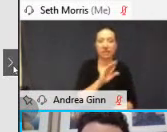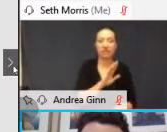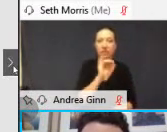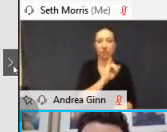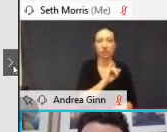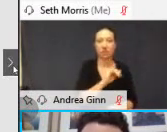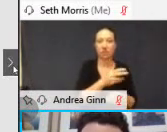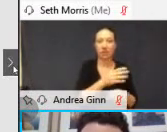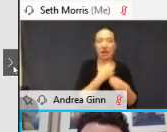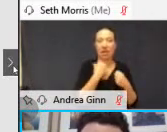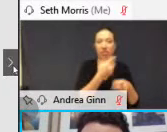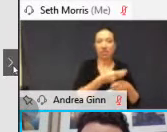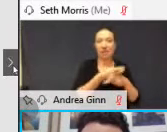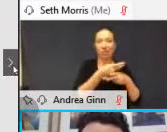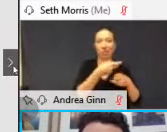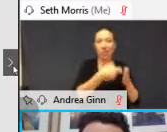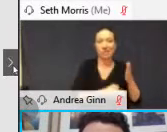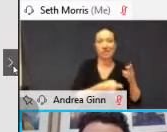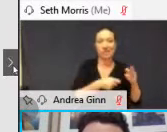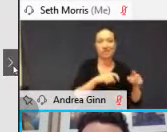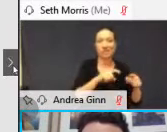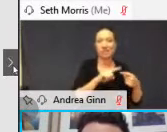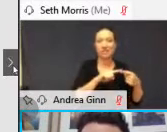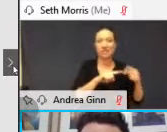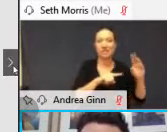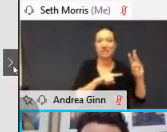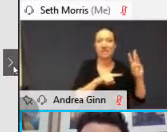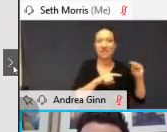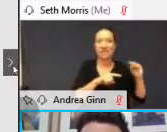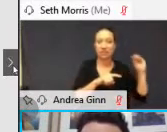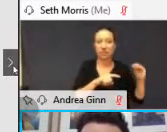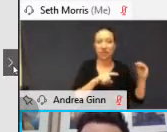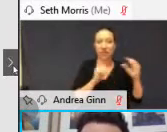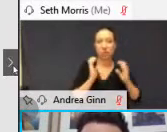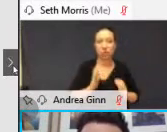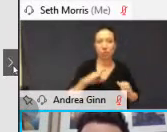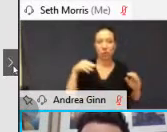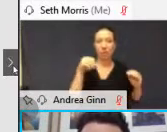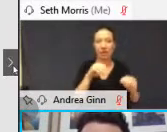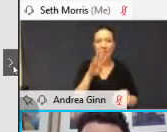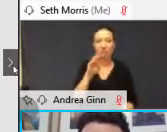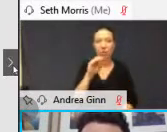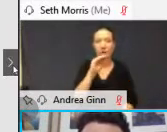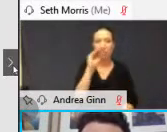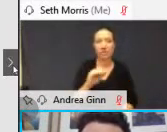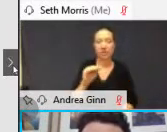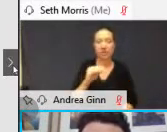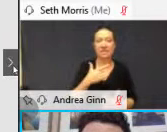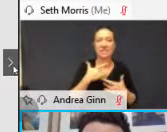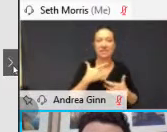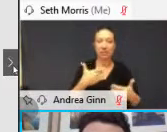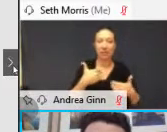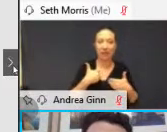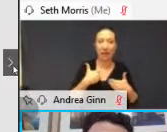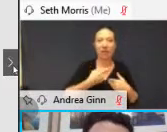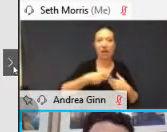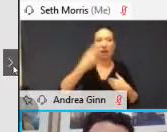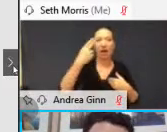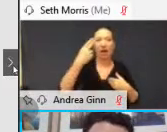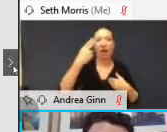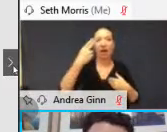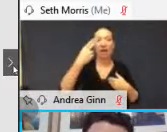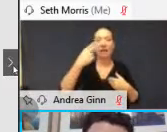consumer would cover about 40%. These plans typically have really high deductibles and out-of-pocket costs, but